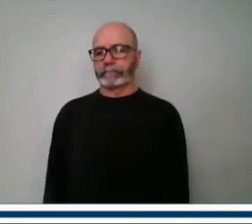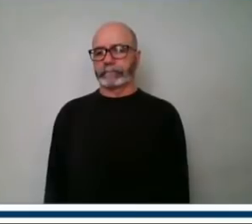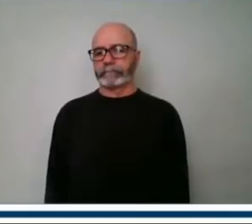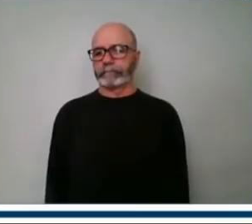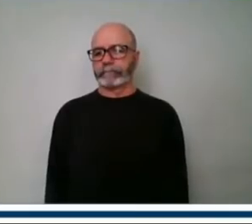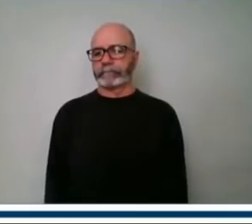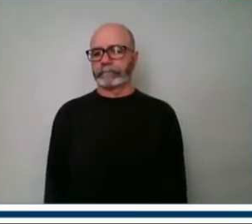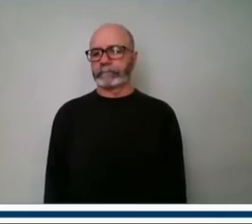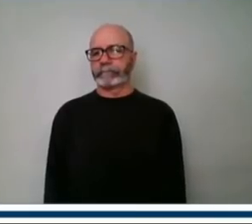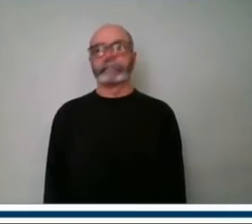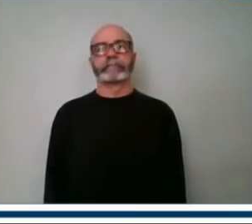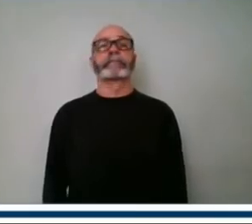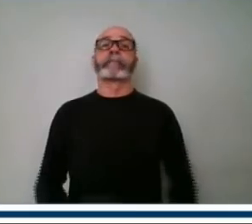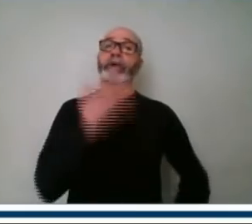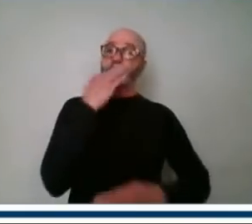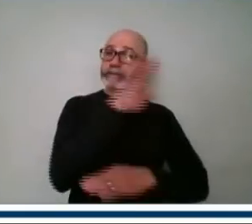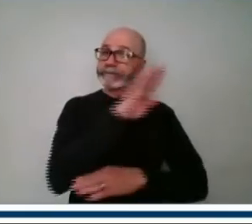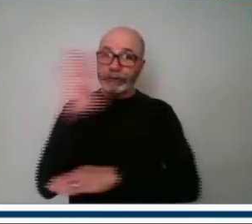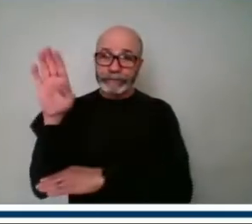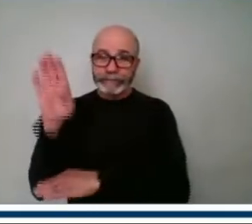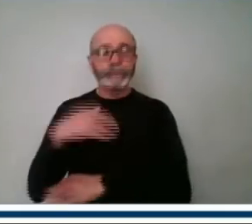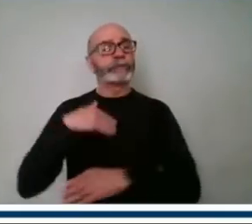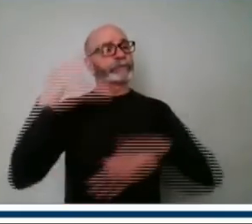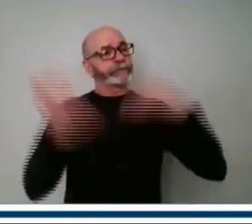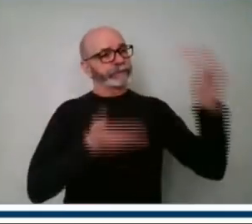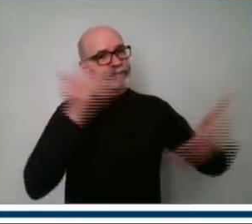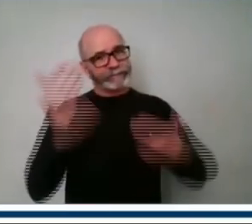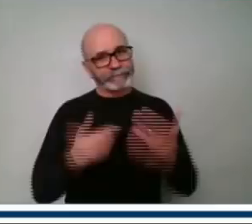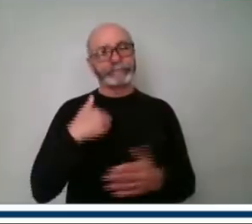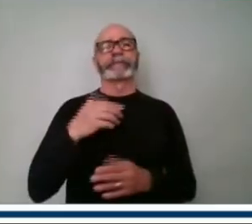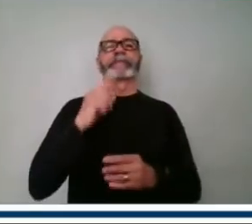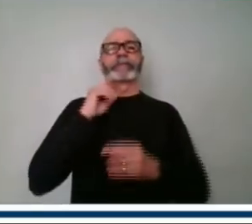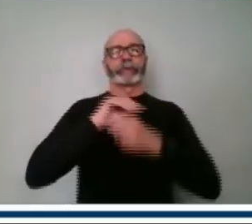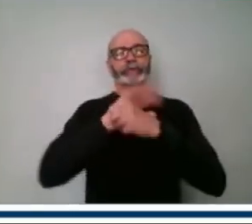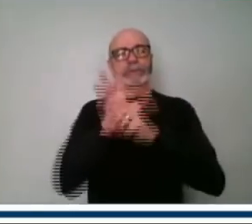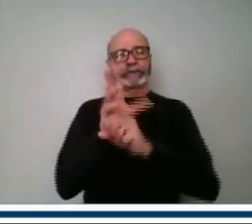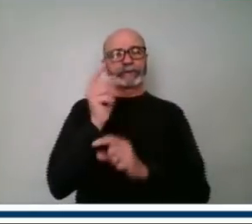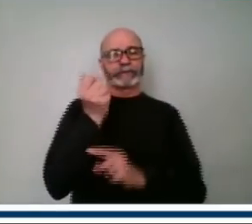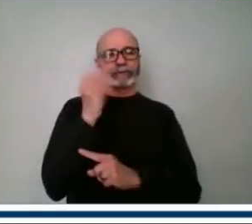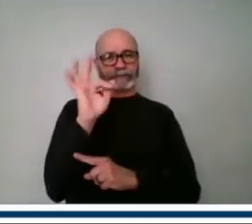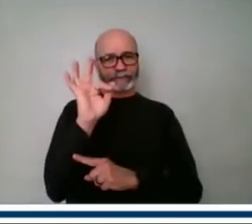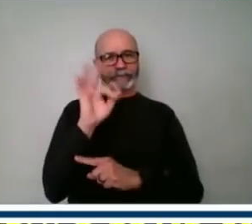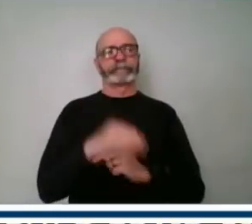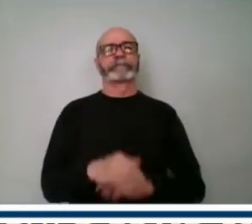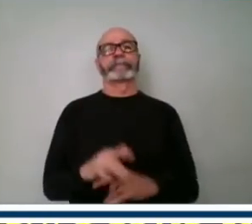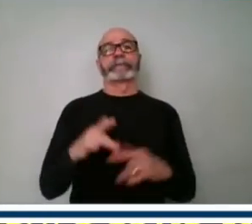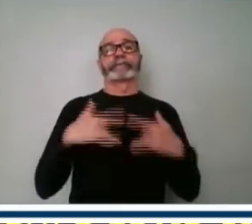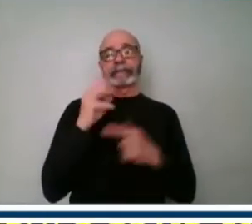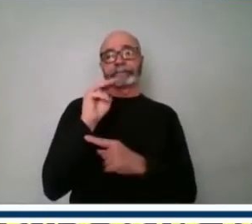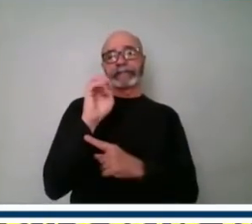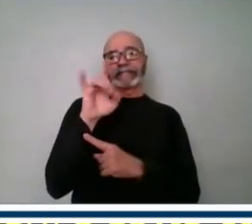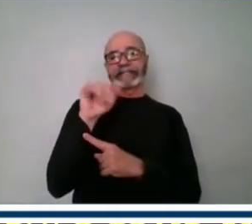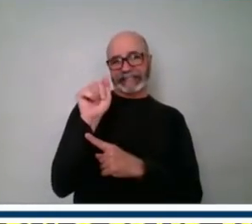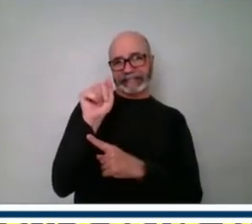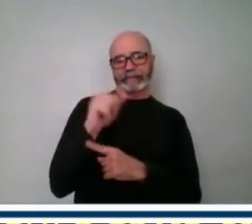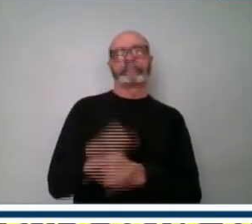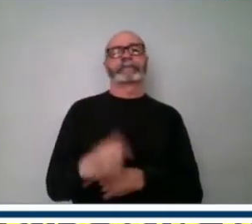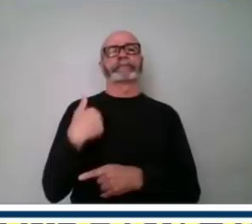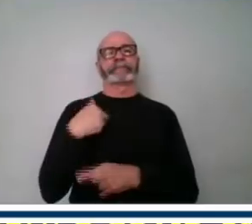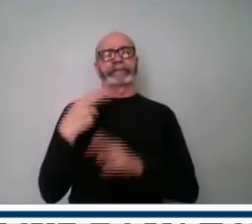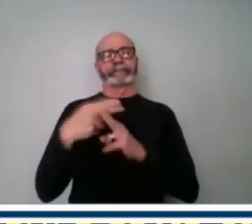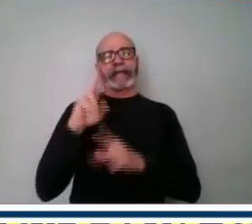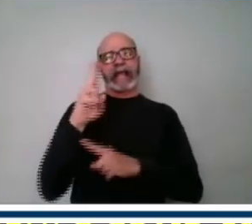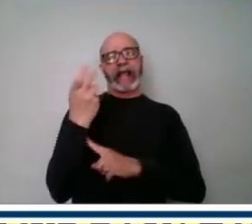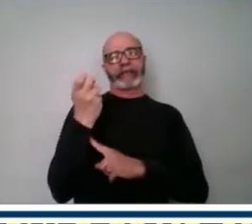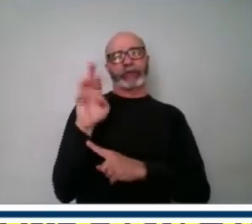Good afternoon and welcome to today's COVID-19 media update. I'm Heather Fairbairn. I'll be your moderator today. Before we